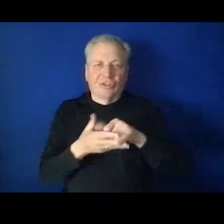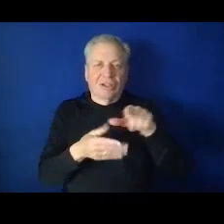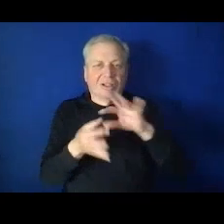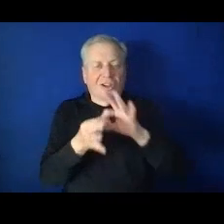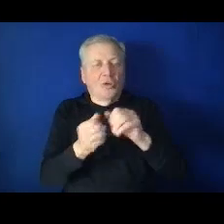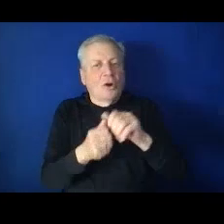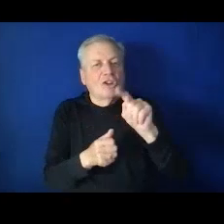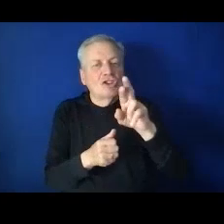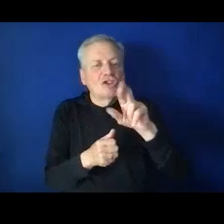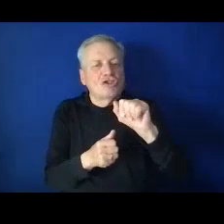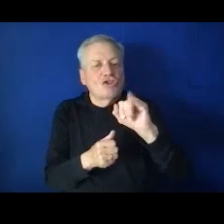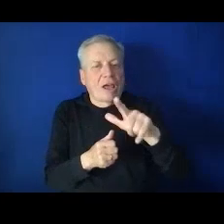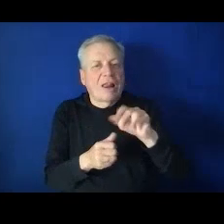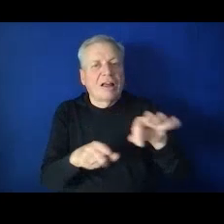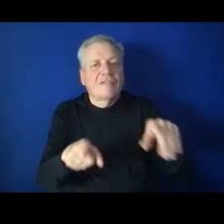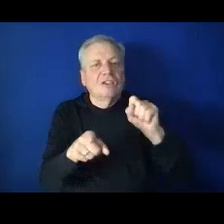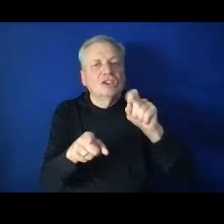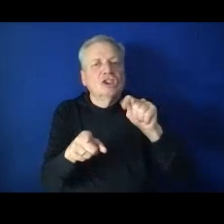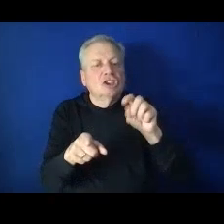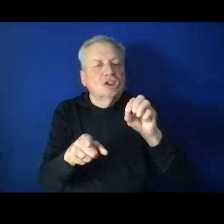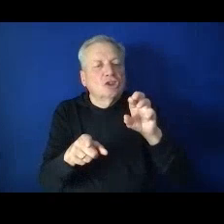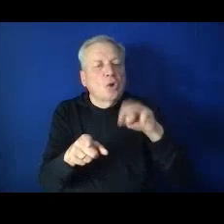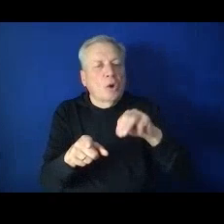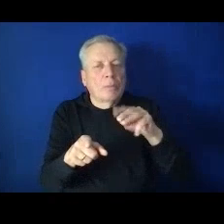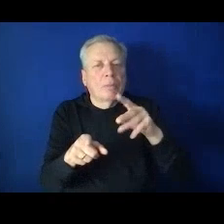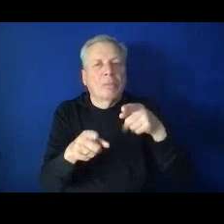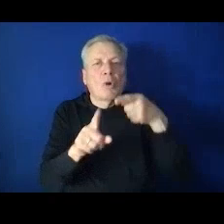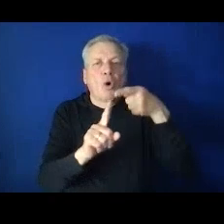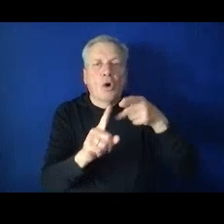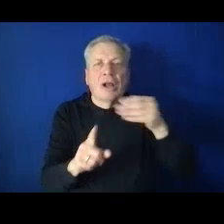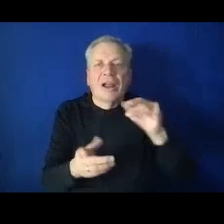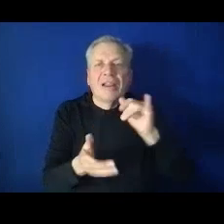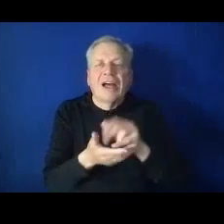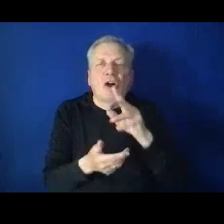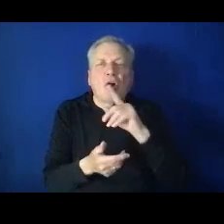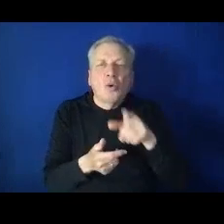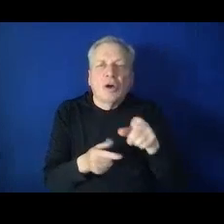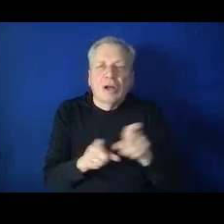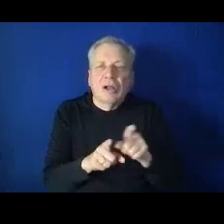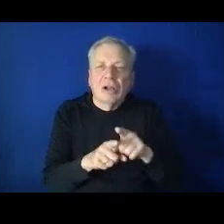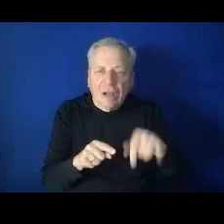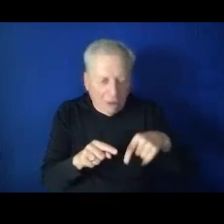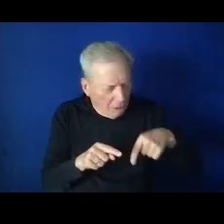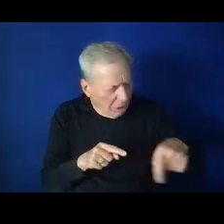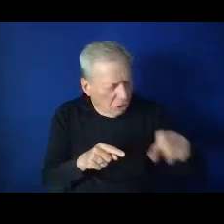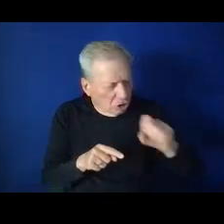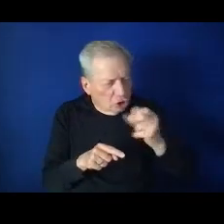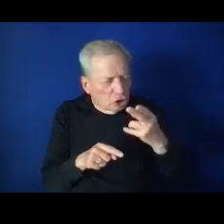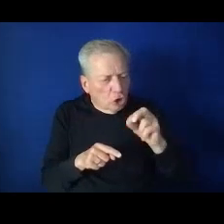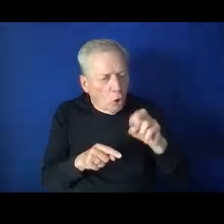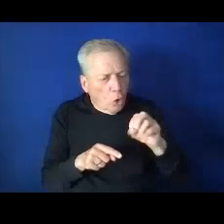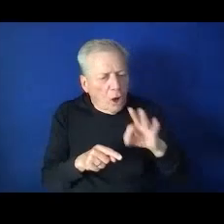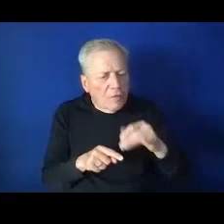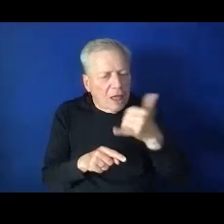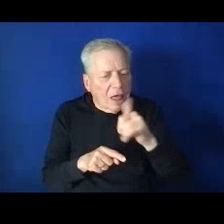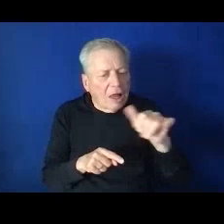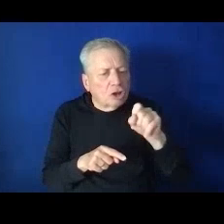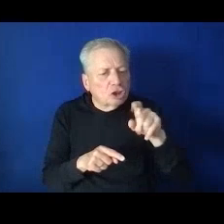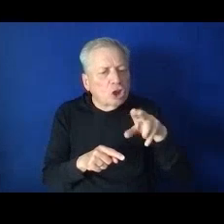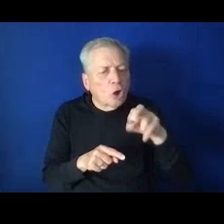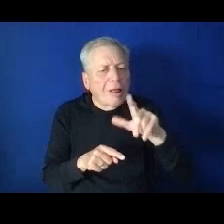Storm Point. And originally its habitat was all along the shore of Yellowstone Lake. So from